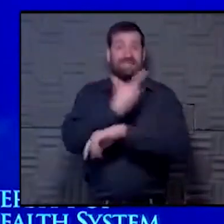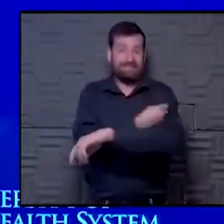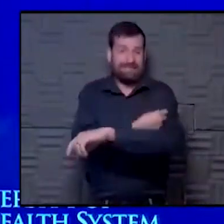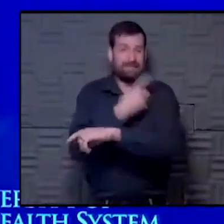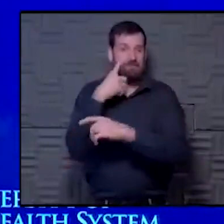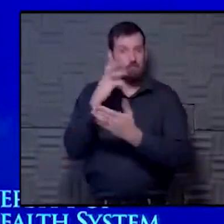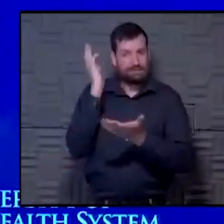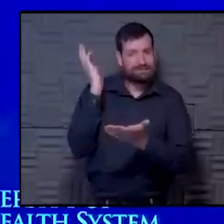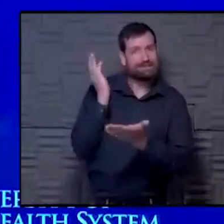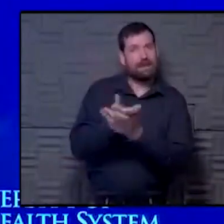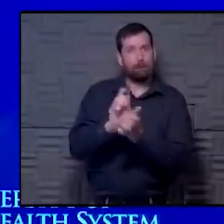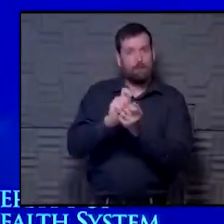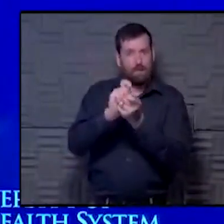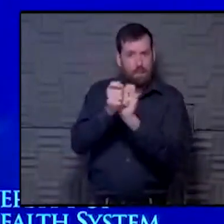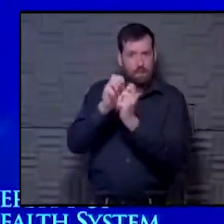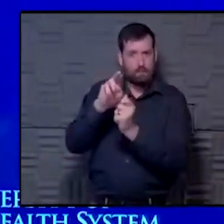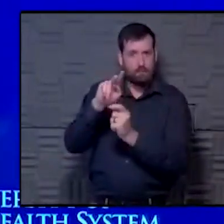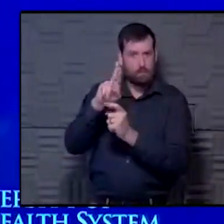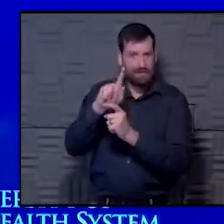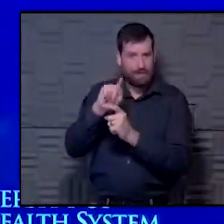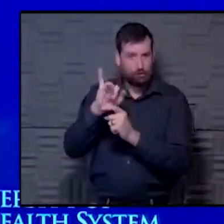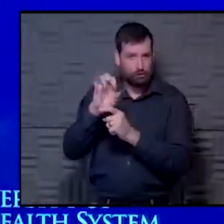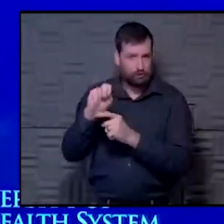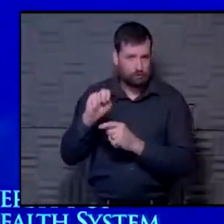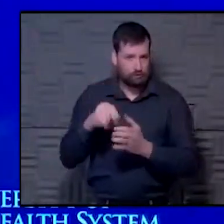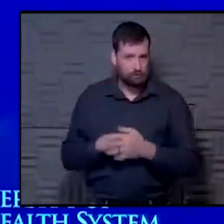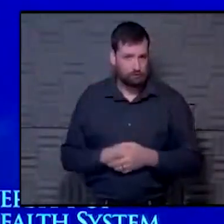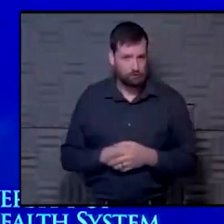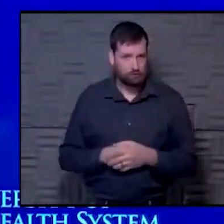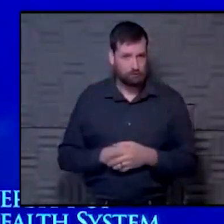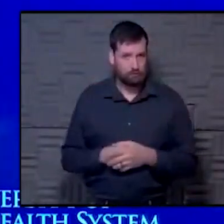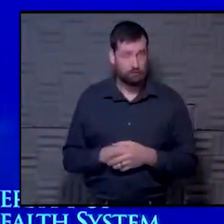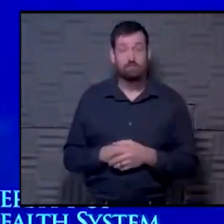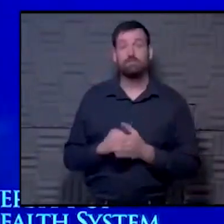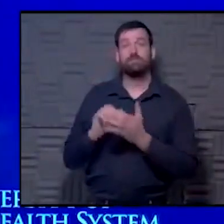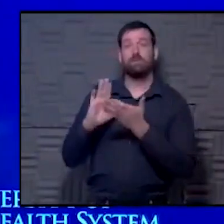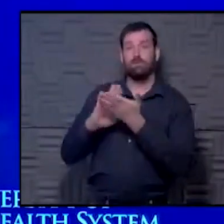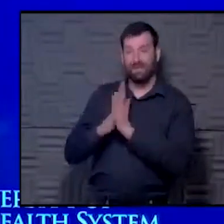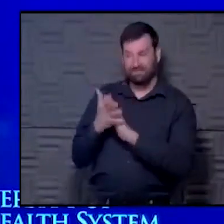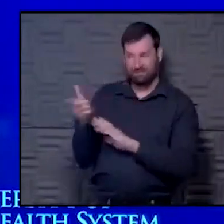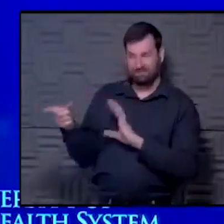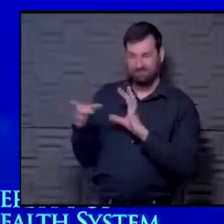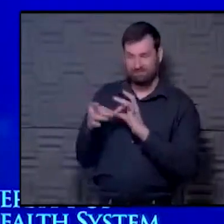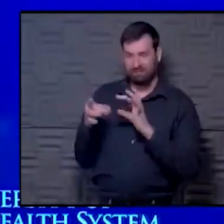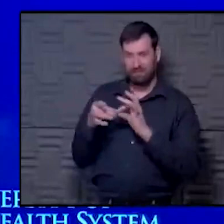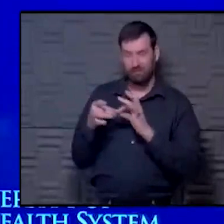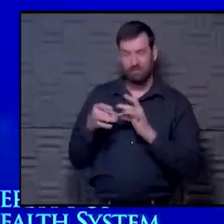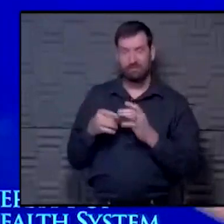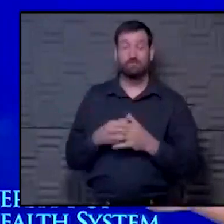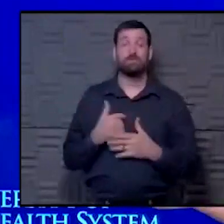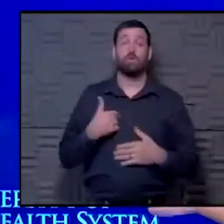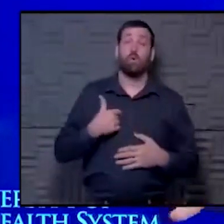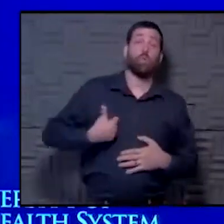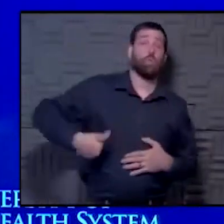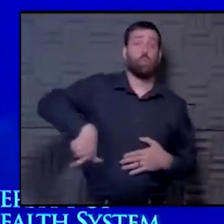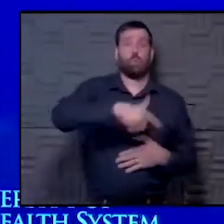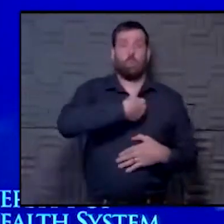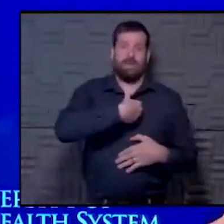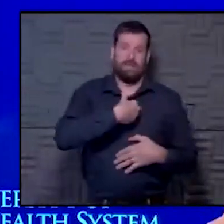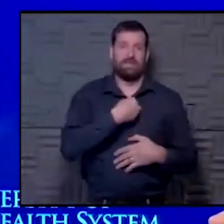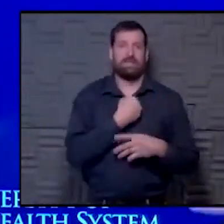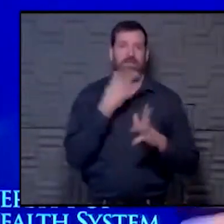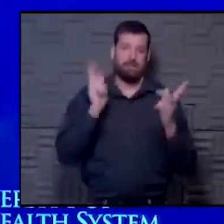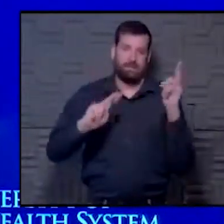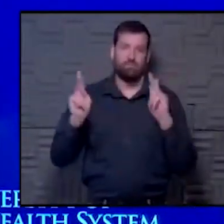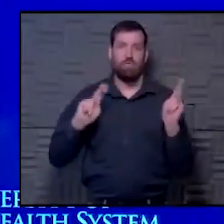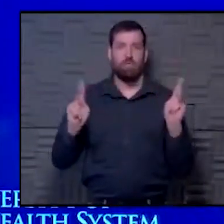the vaccines continue to work. In other words, this becomes, as you've said, we the people. This is what we've